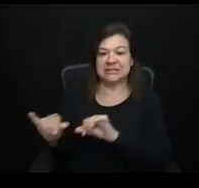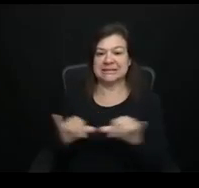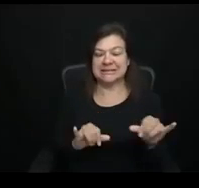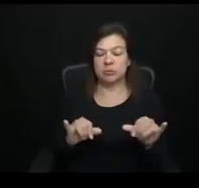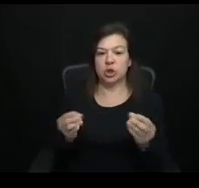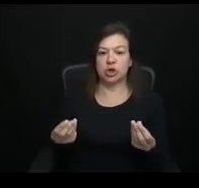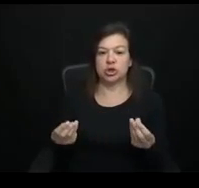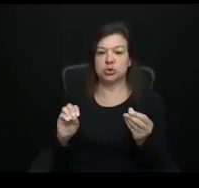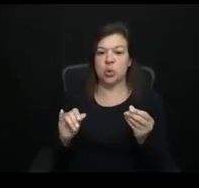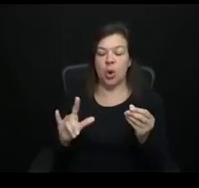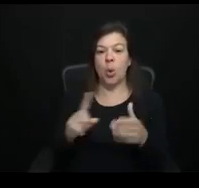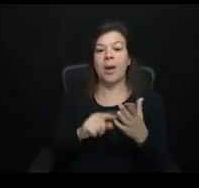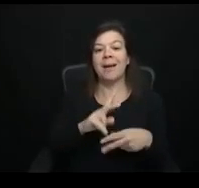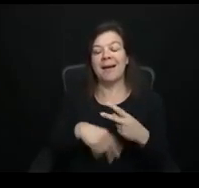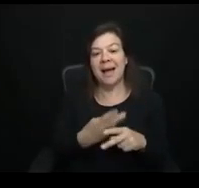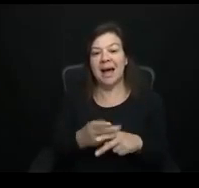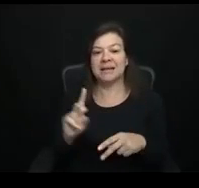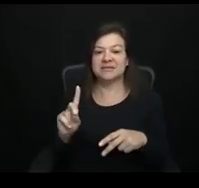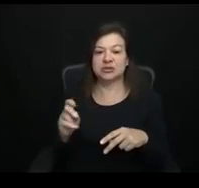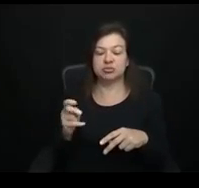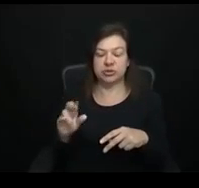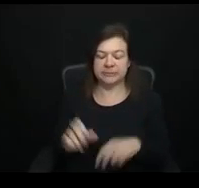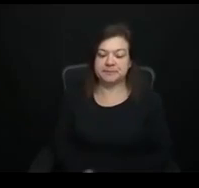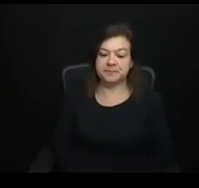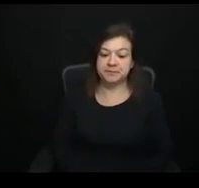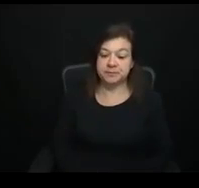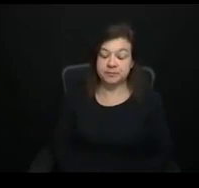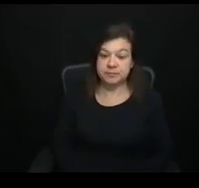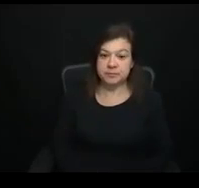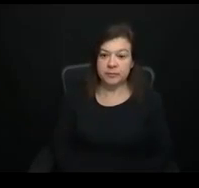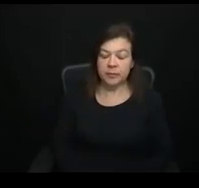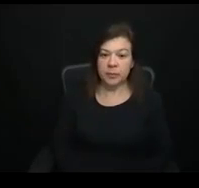of debris flow we can expect. But as Mike said earlier, across the,